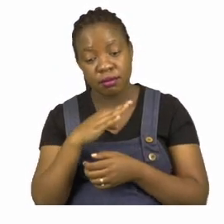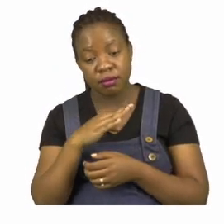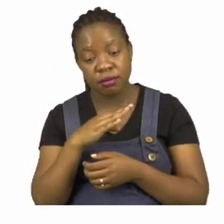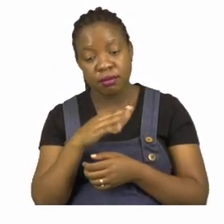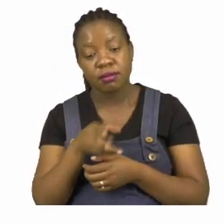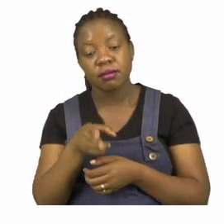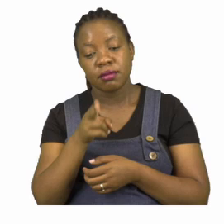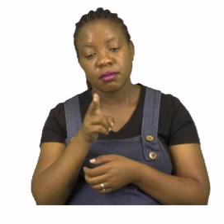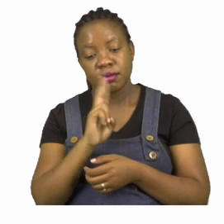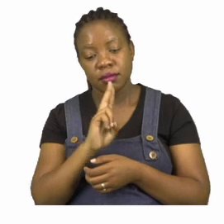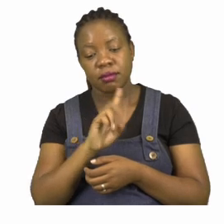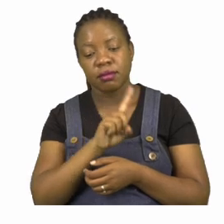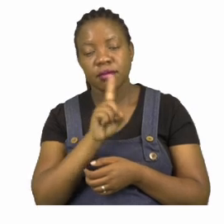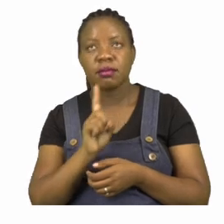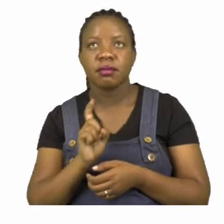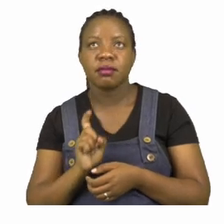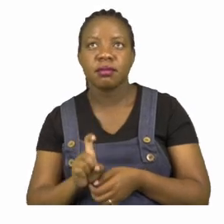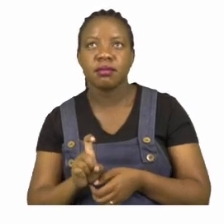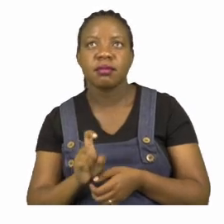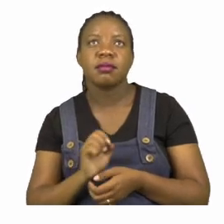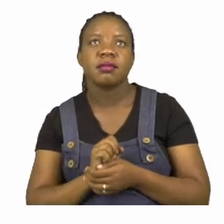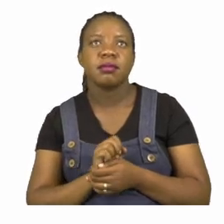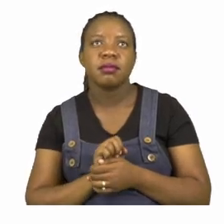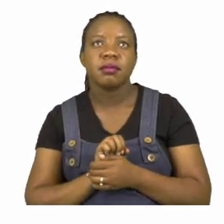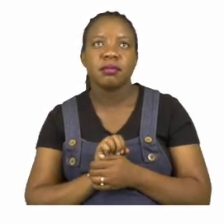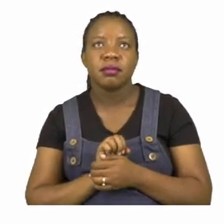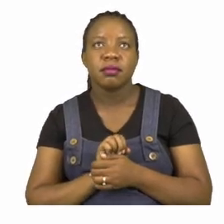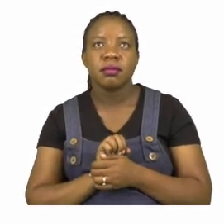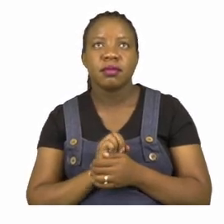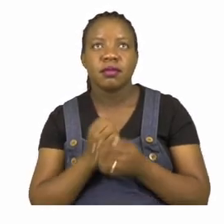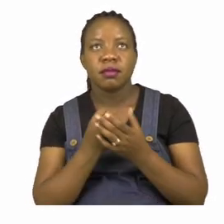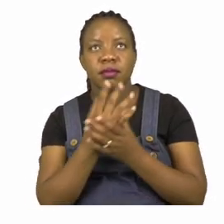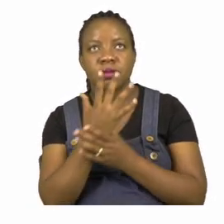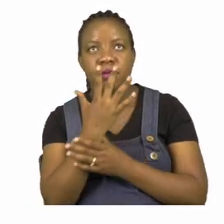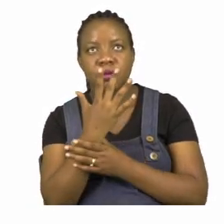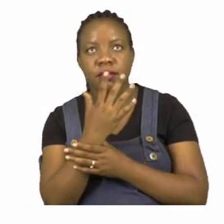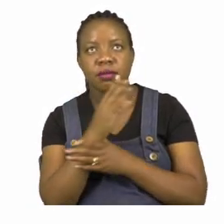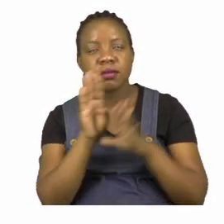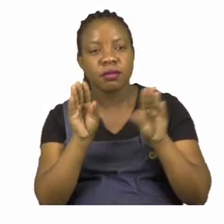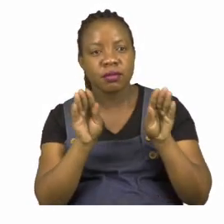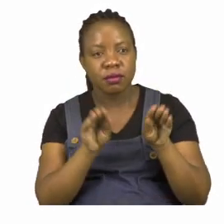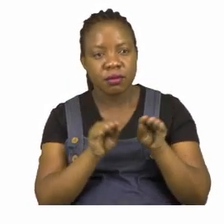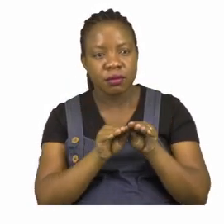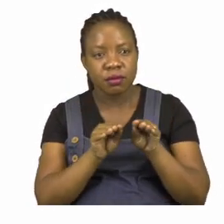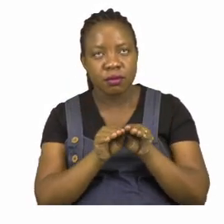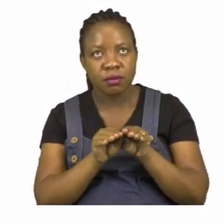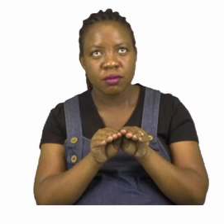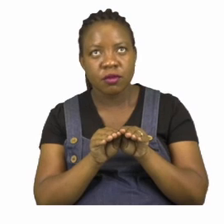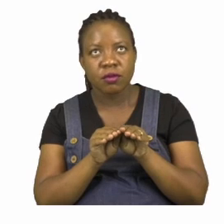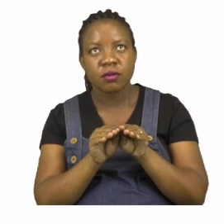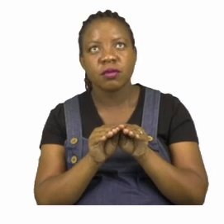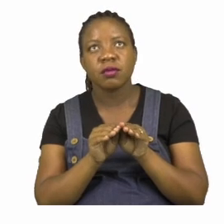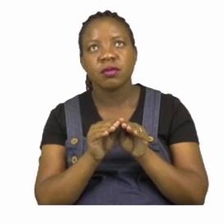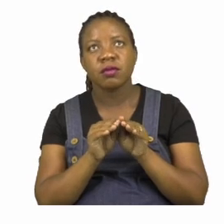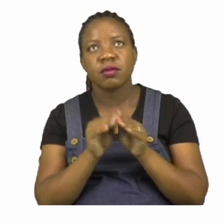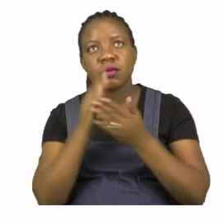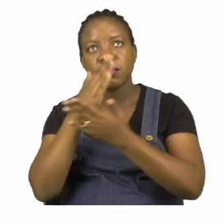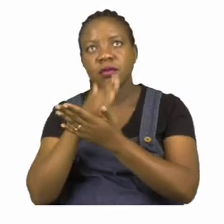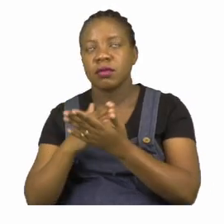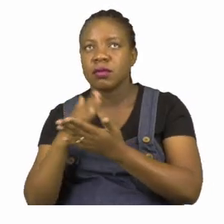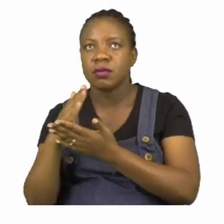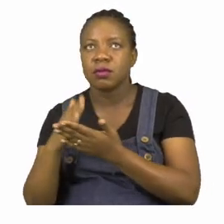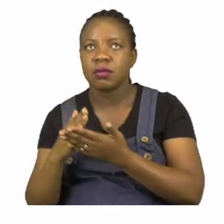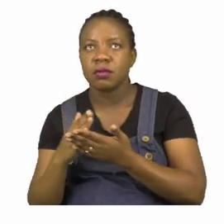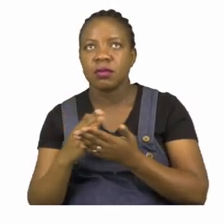the questions. A plant is made up of parts. Each